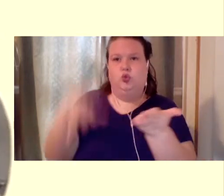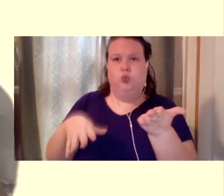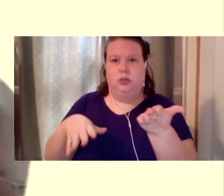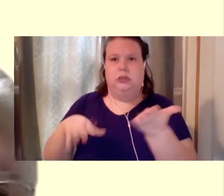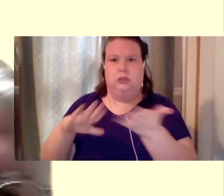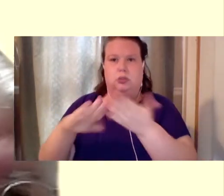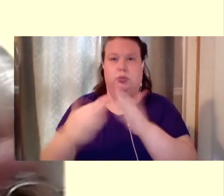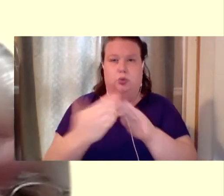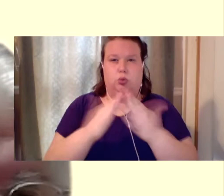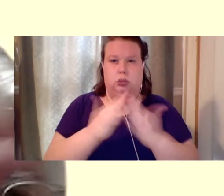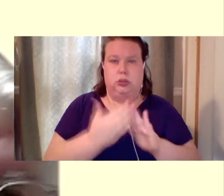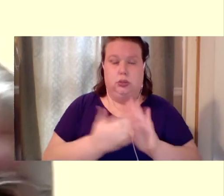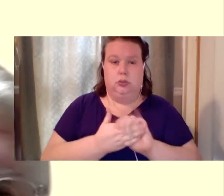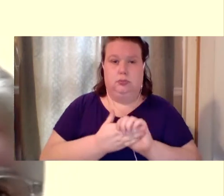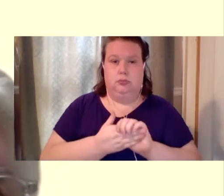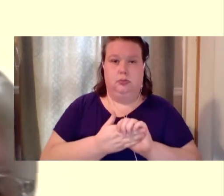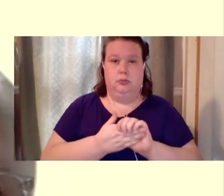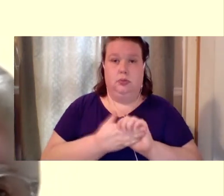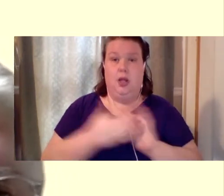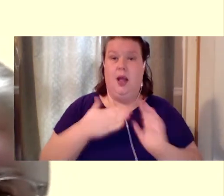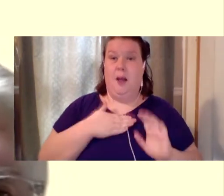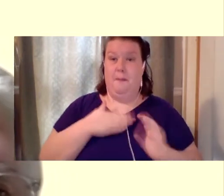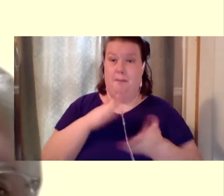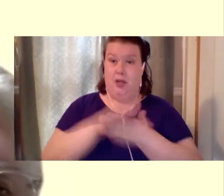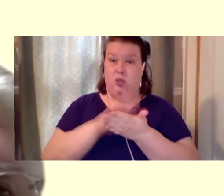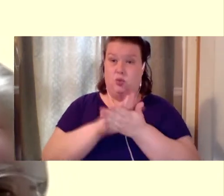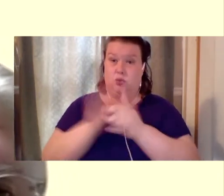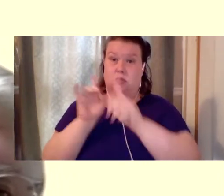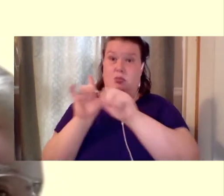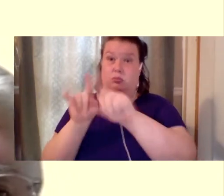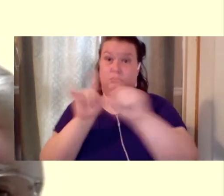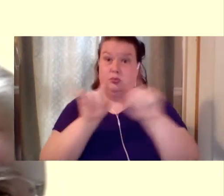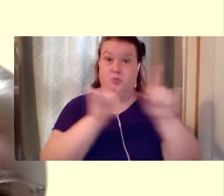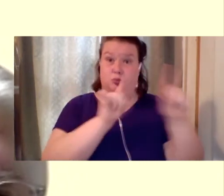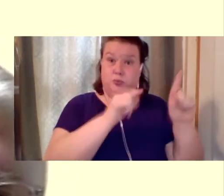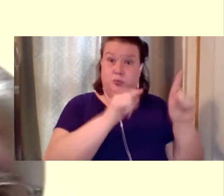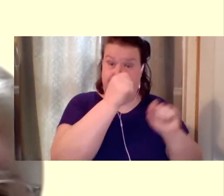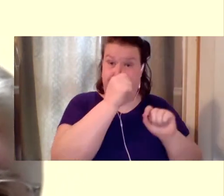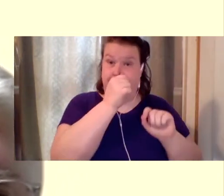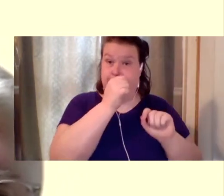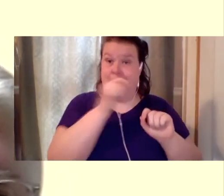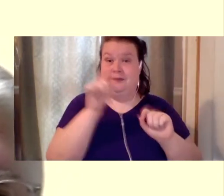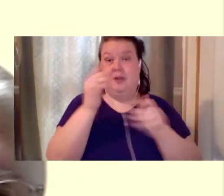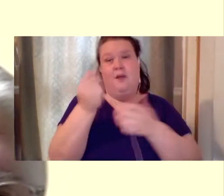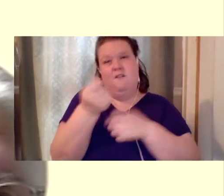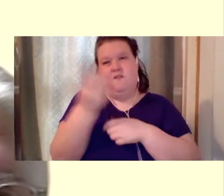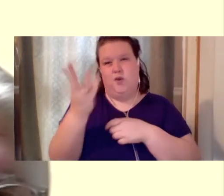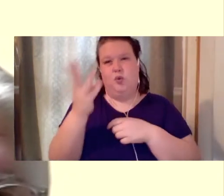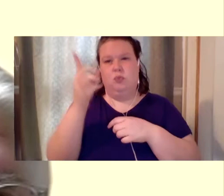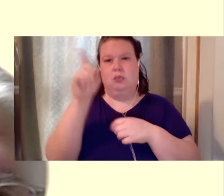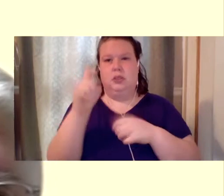all the schools that I went to that were repurposed, a couple of them needed to be torn down. Um,